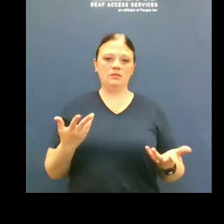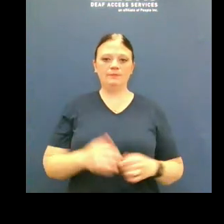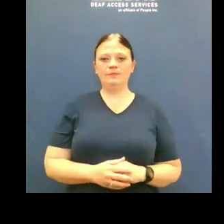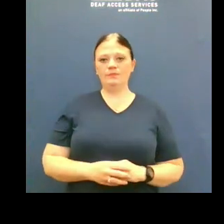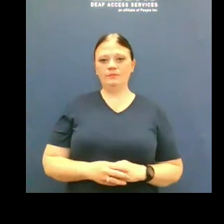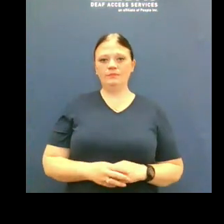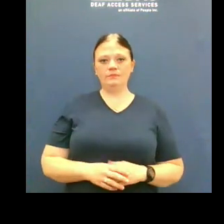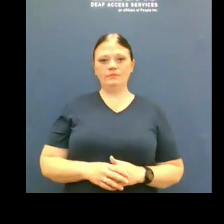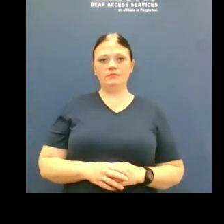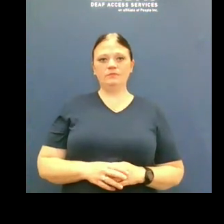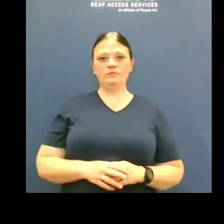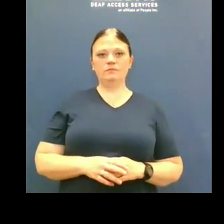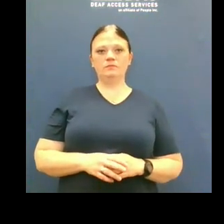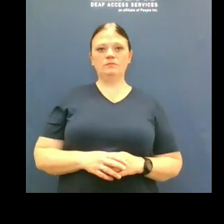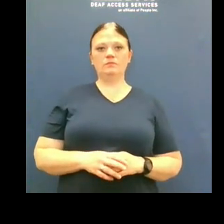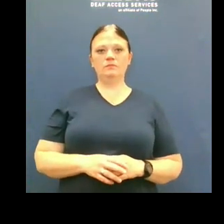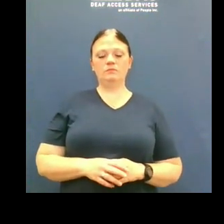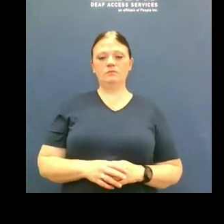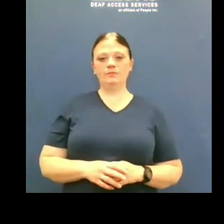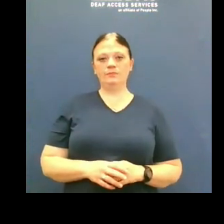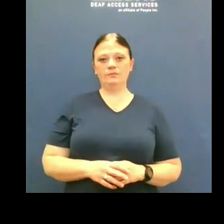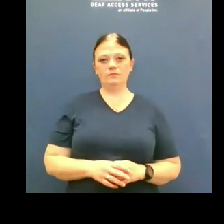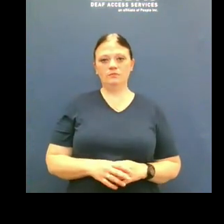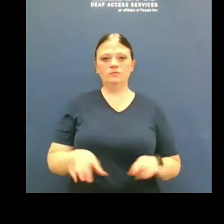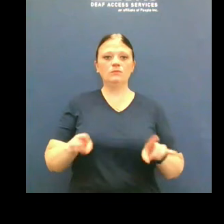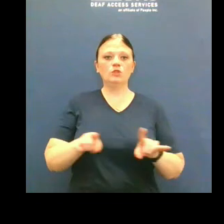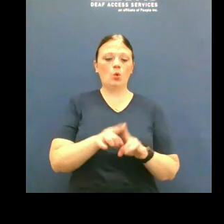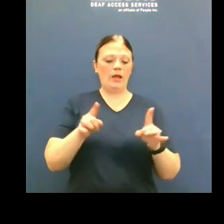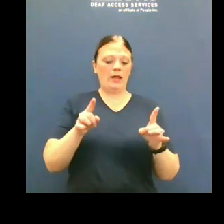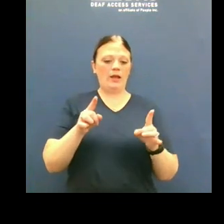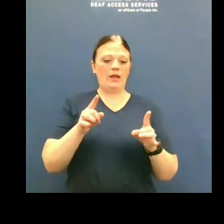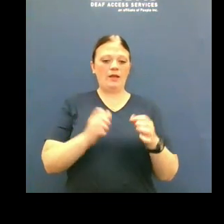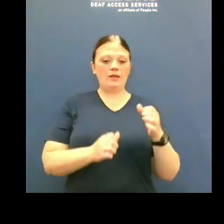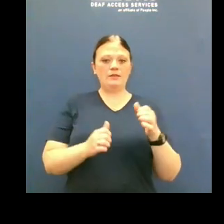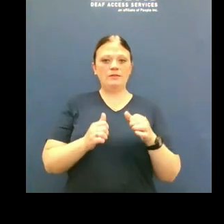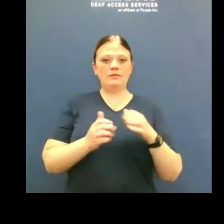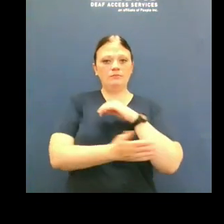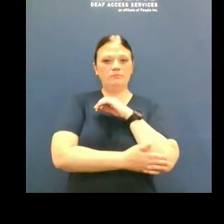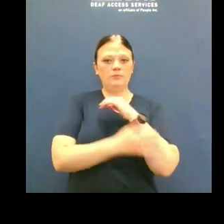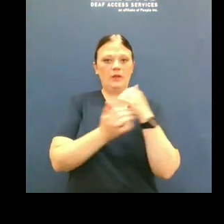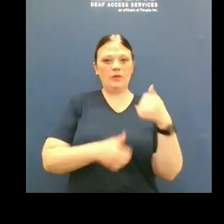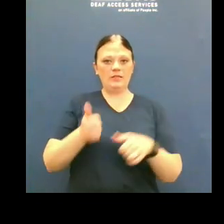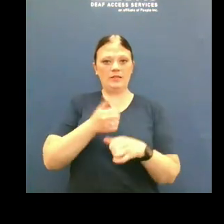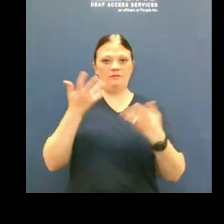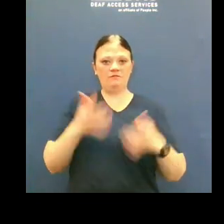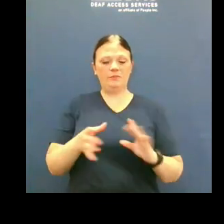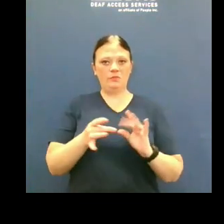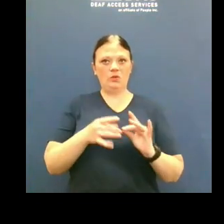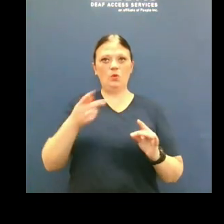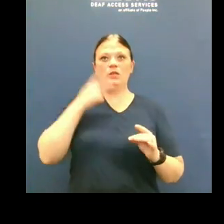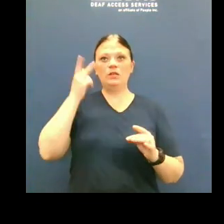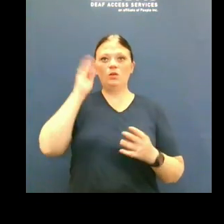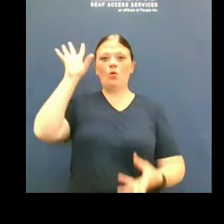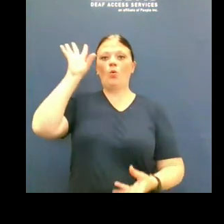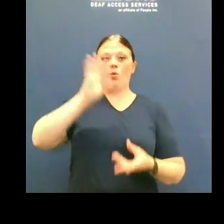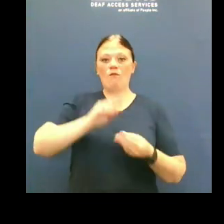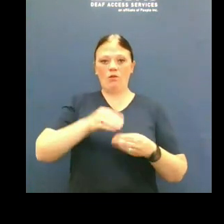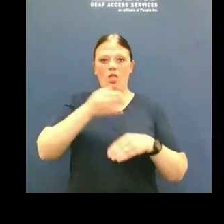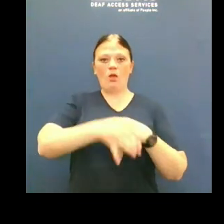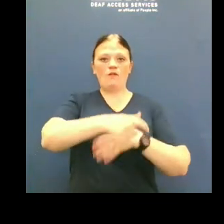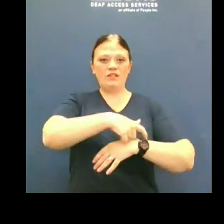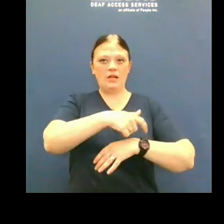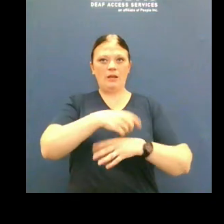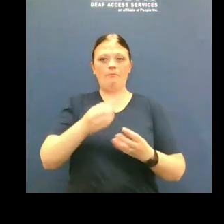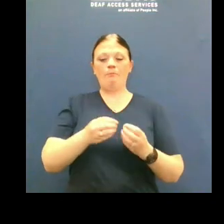please. So as our county executive alluded to, we are seeing overall, over time,